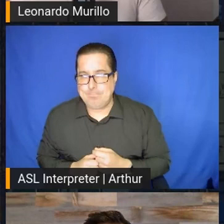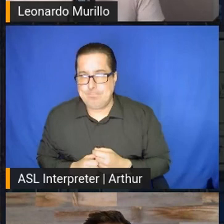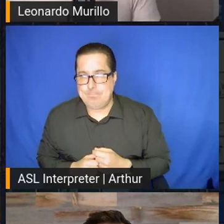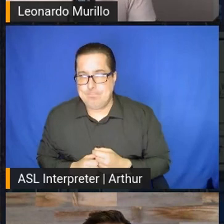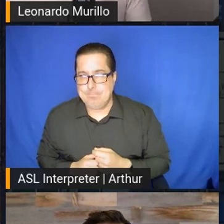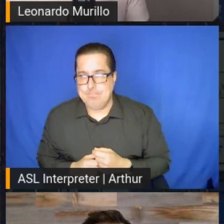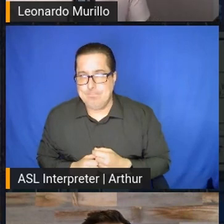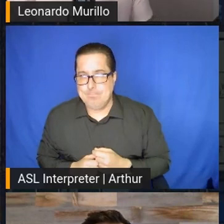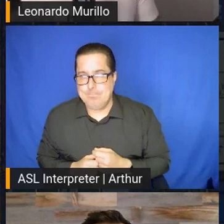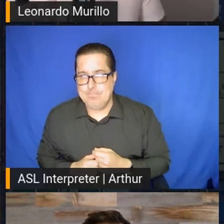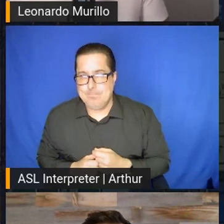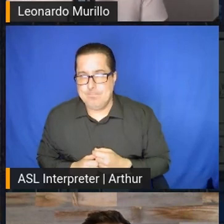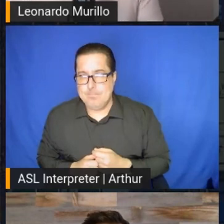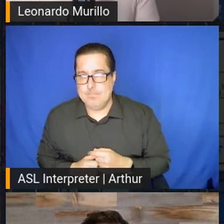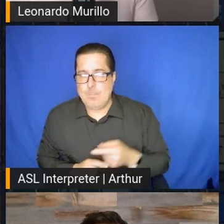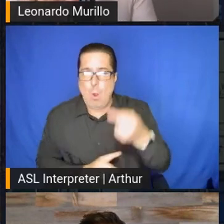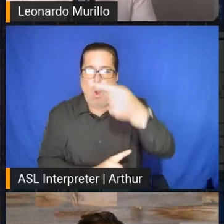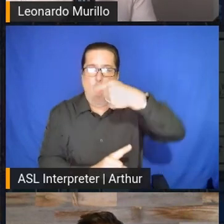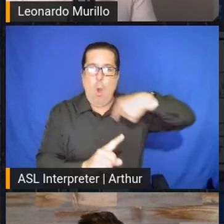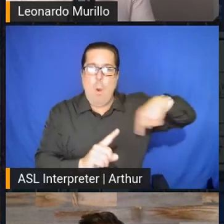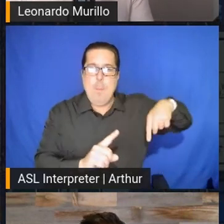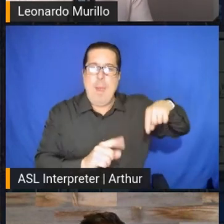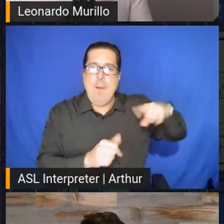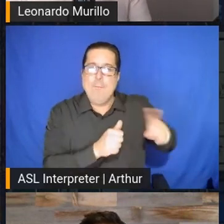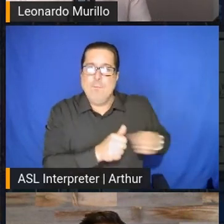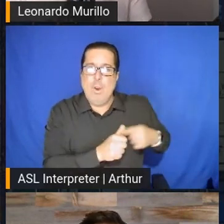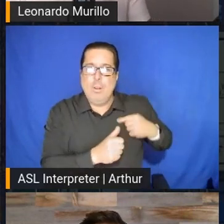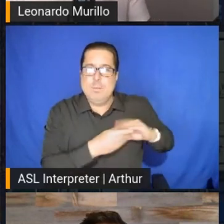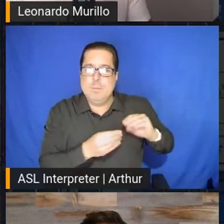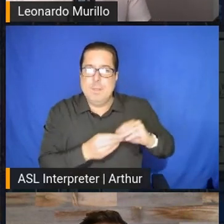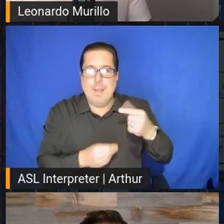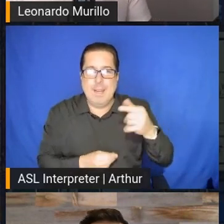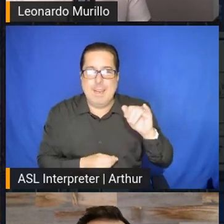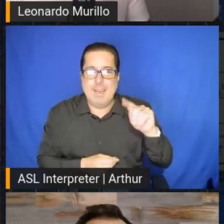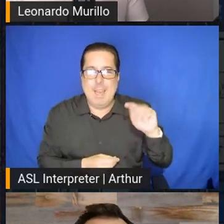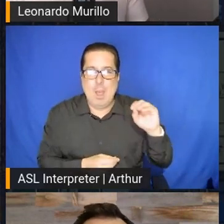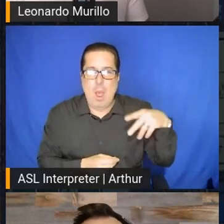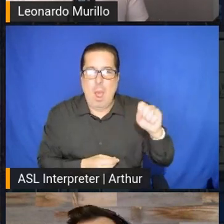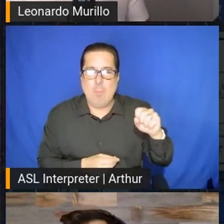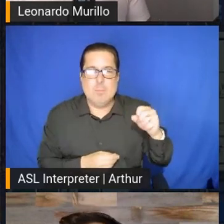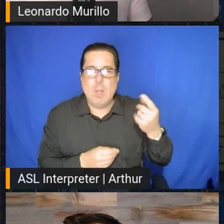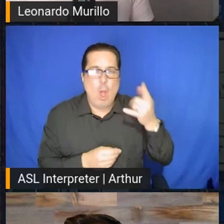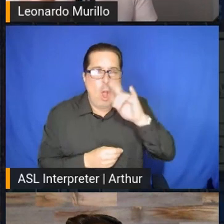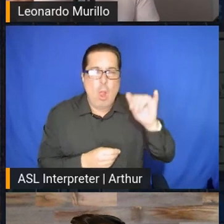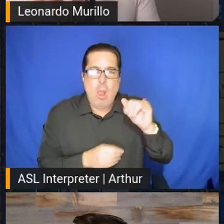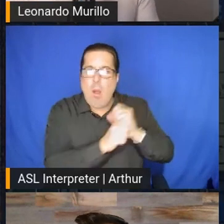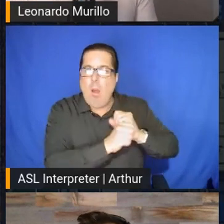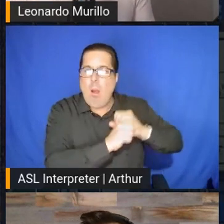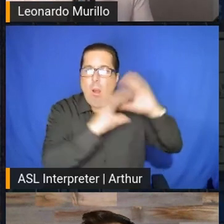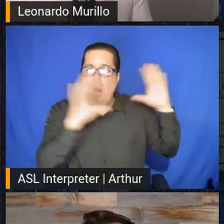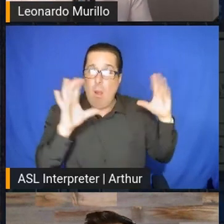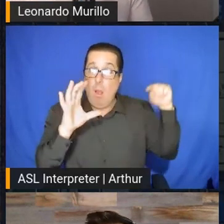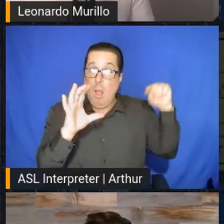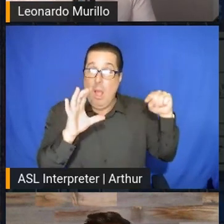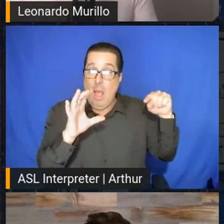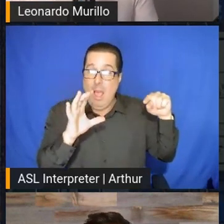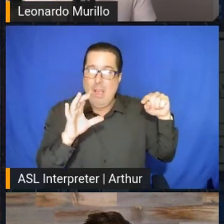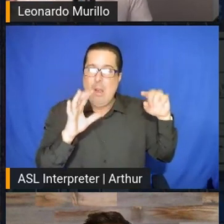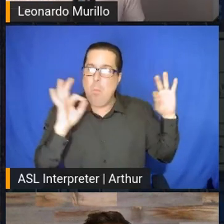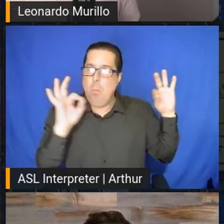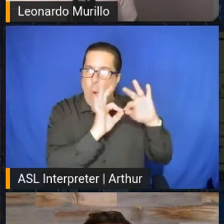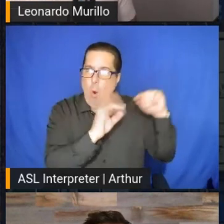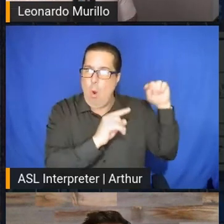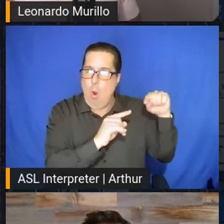kind of going back to our first conversation, right? The fact that Open GitOps came out to define what GitOps is all about, I think it's very valuable so